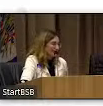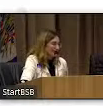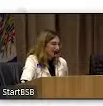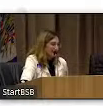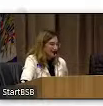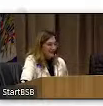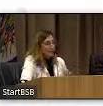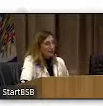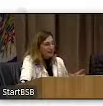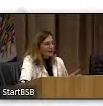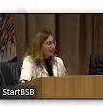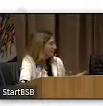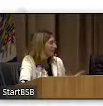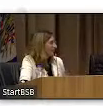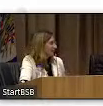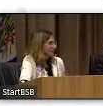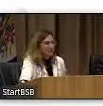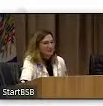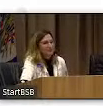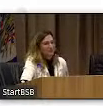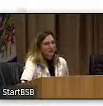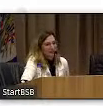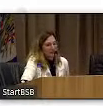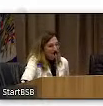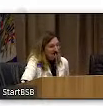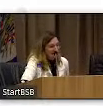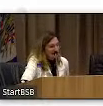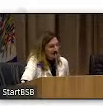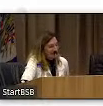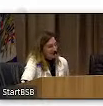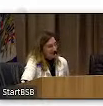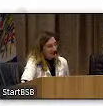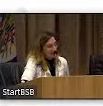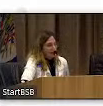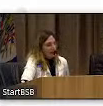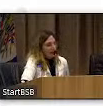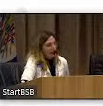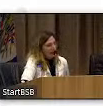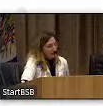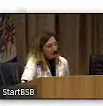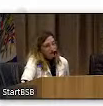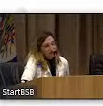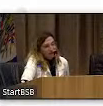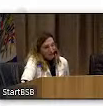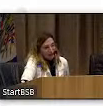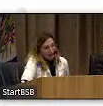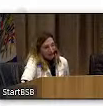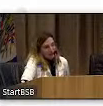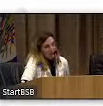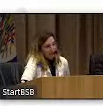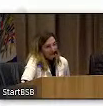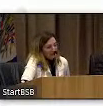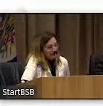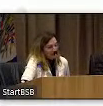organization, but we are in a transition moment, and this is a very turbulent